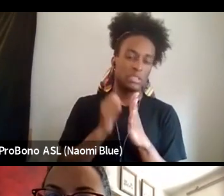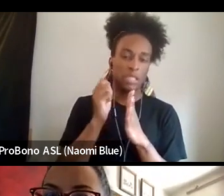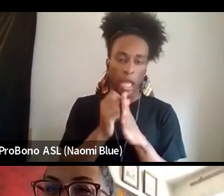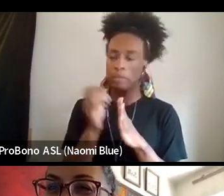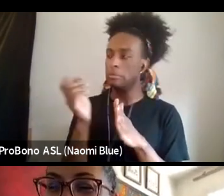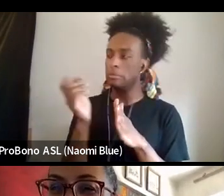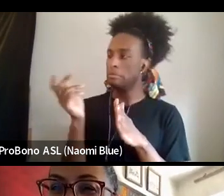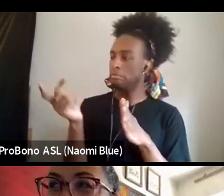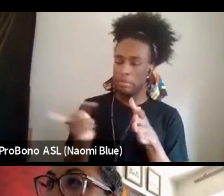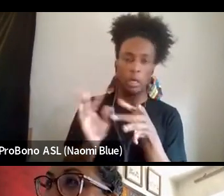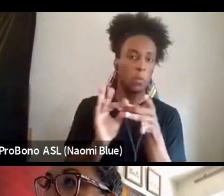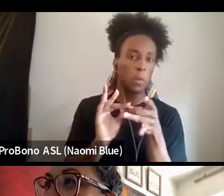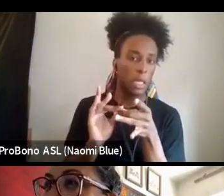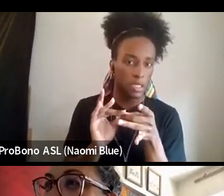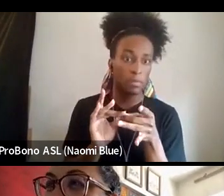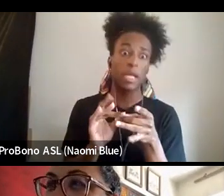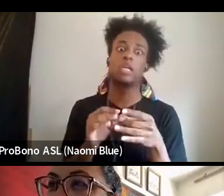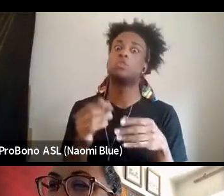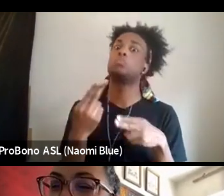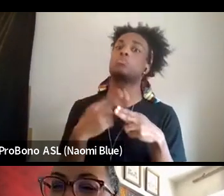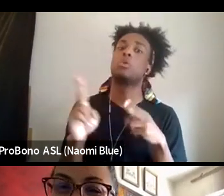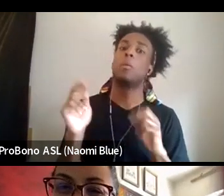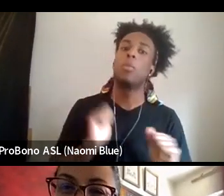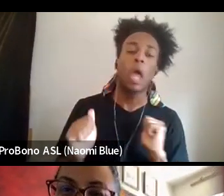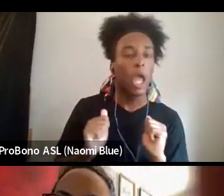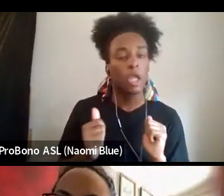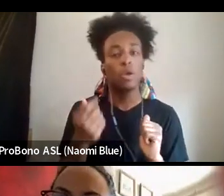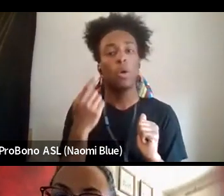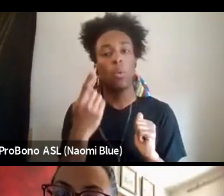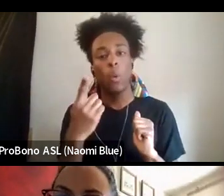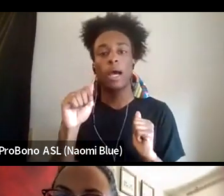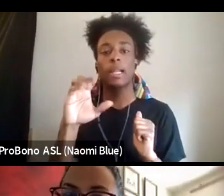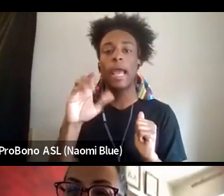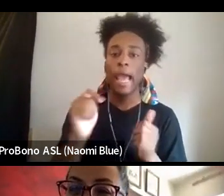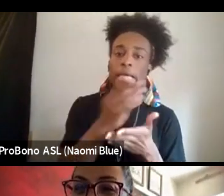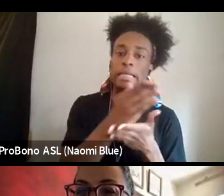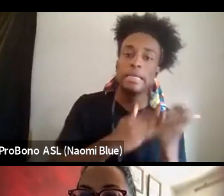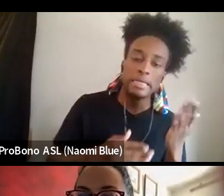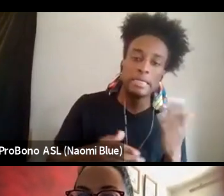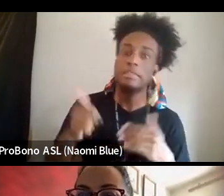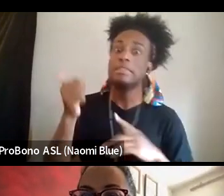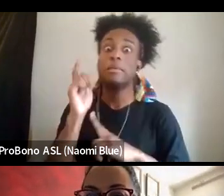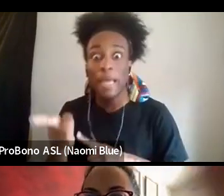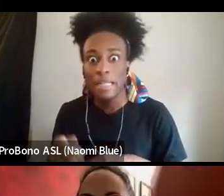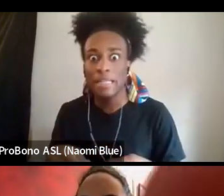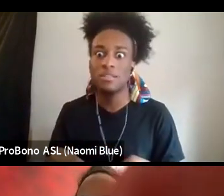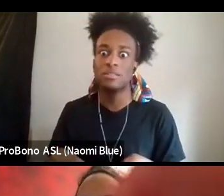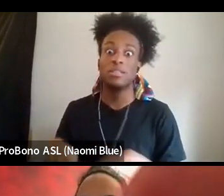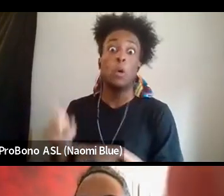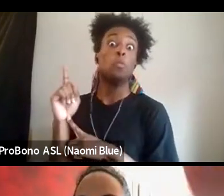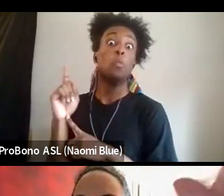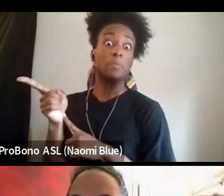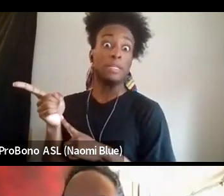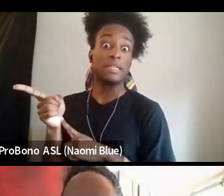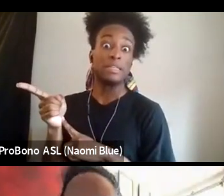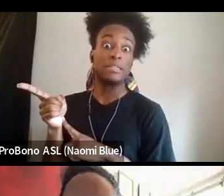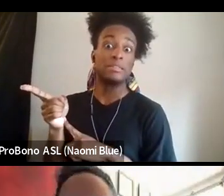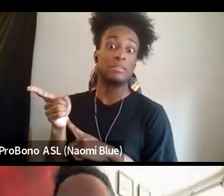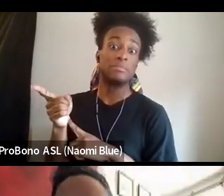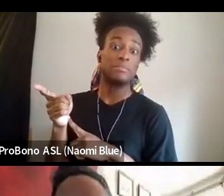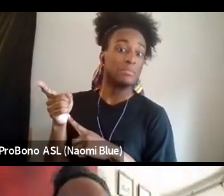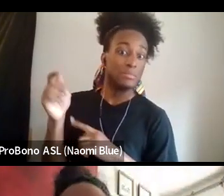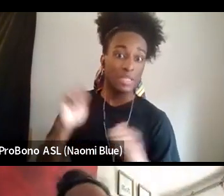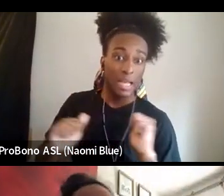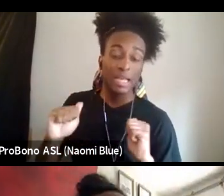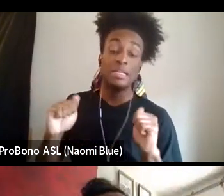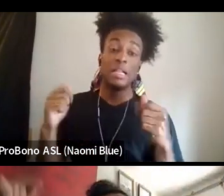short play, and one act play, or 10-minute plays, or 1-minute plays, you know, the conflict